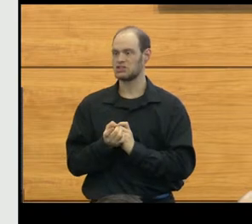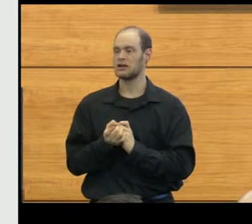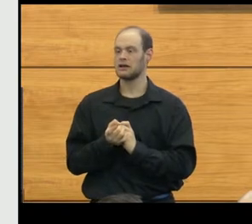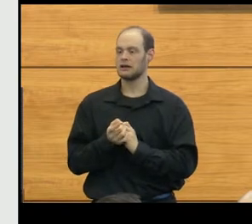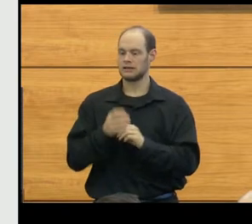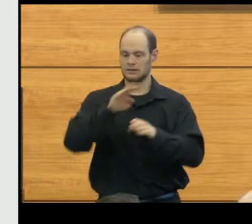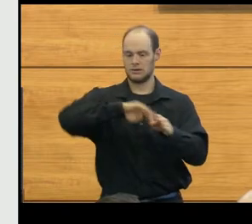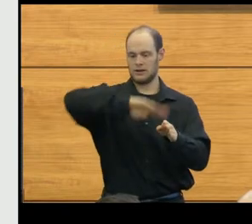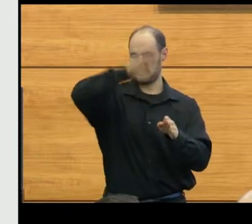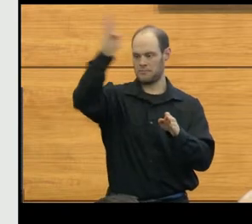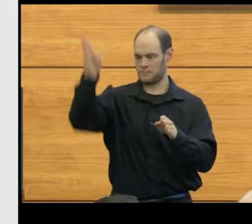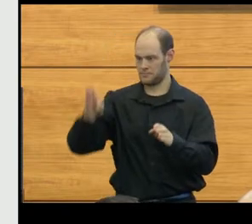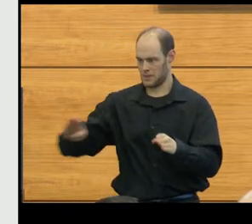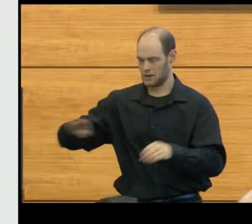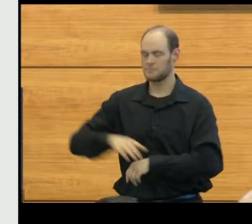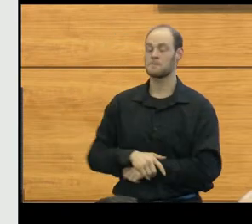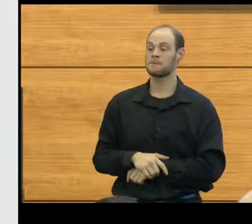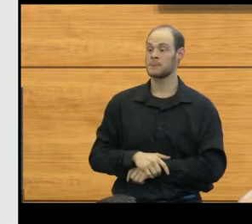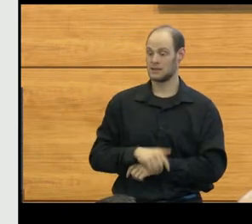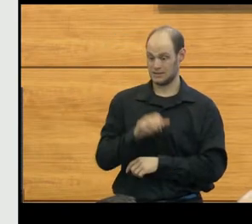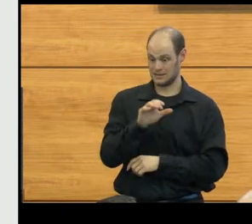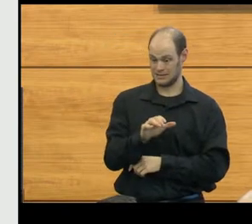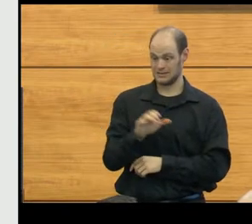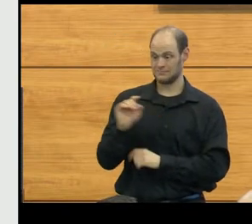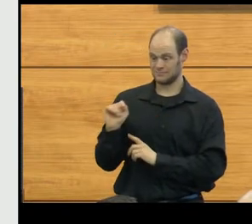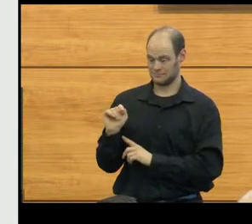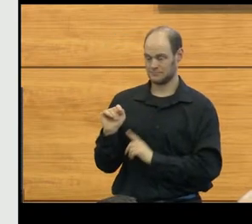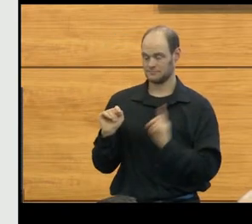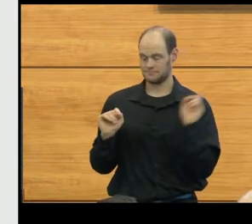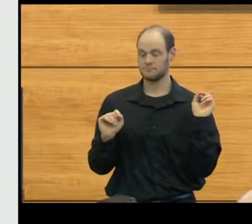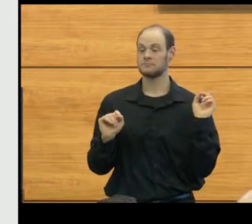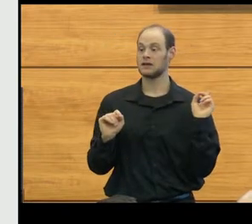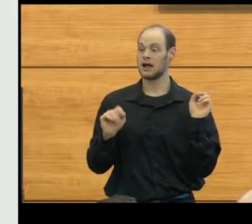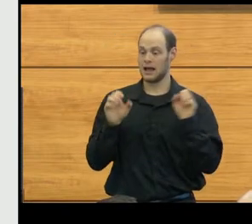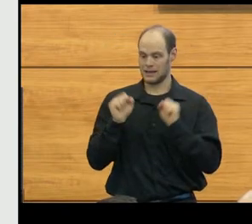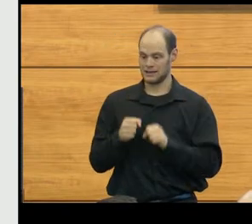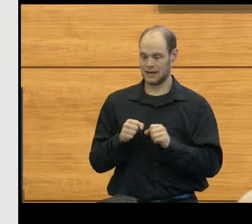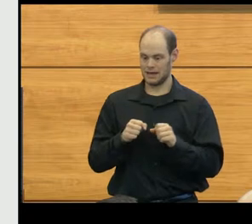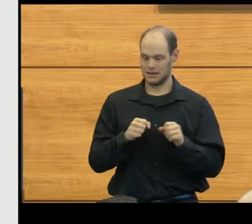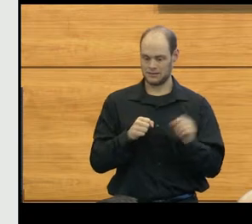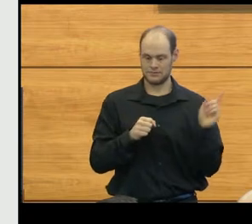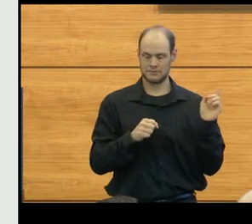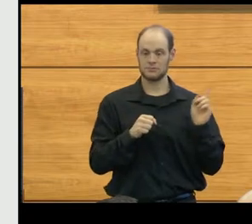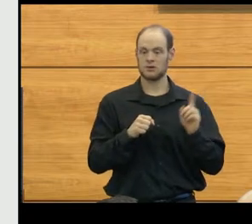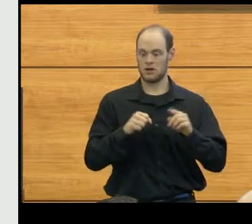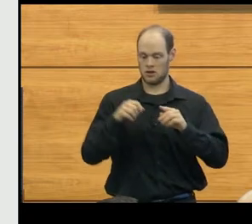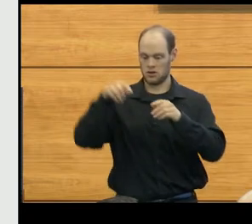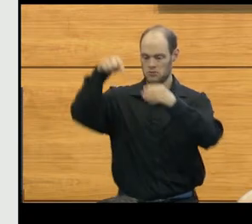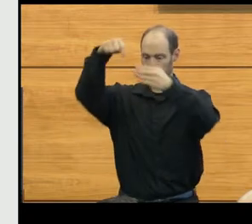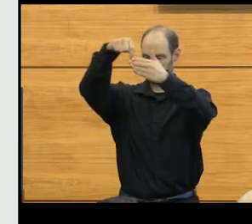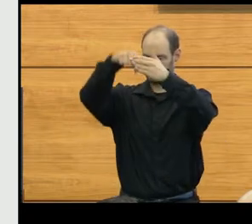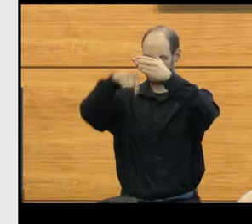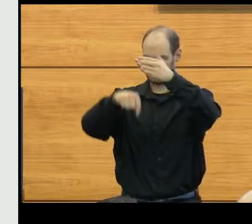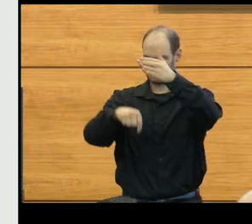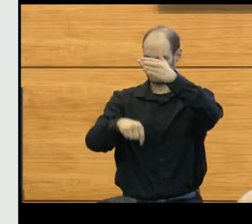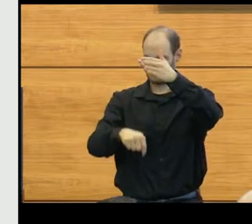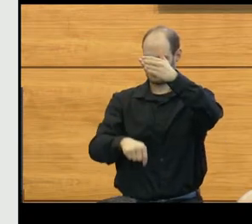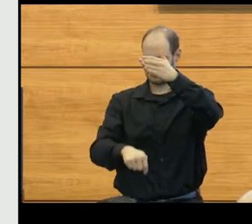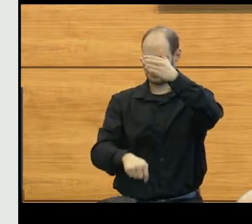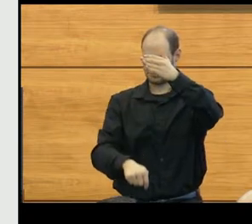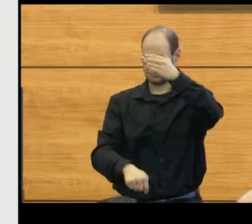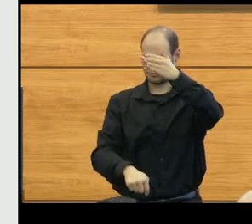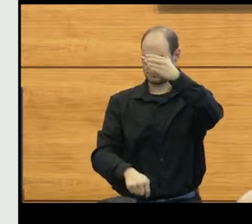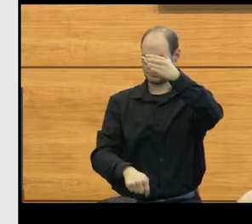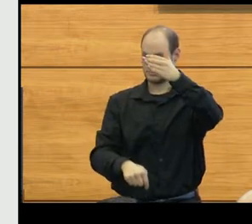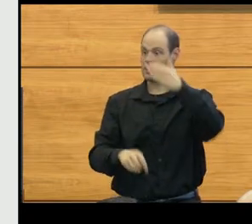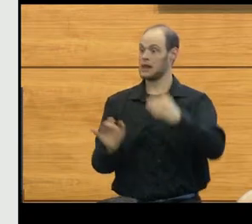bell-shaped curve. So we know that cerebellar tonsils can extend all the way down at the points that one is a